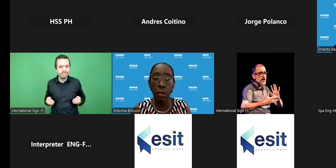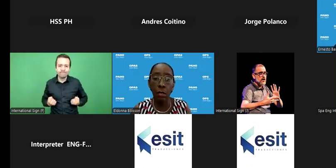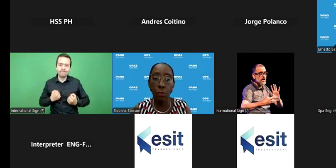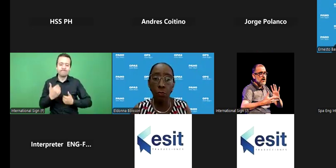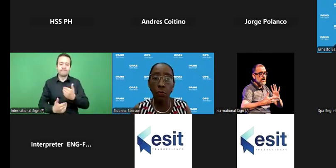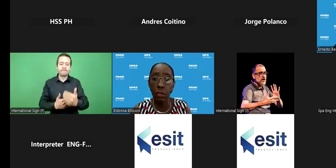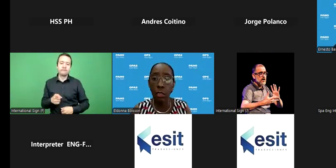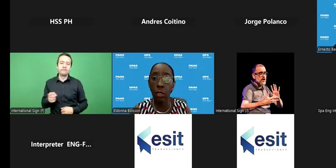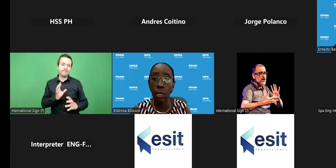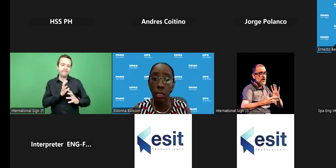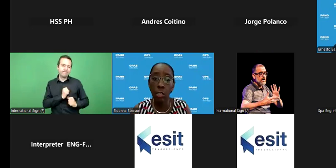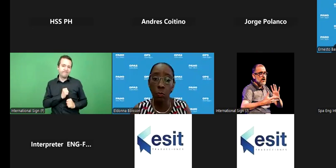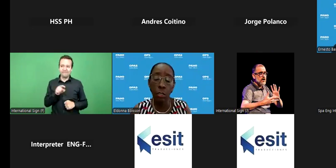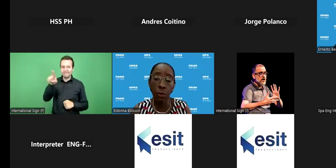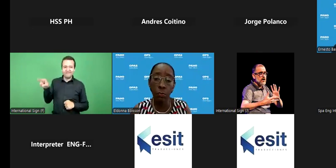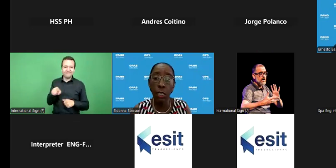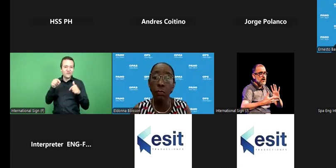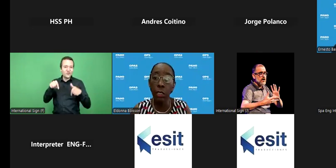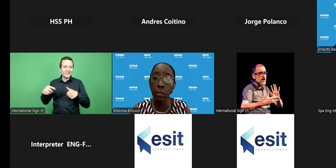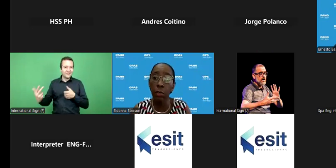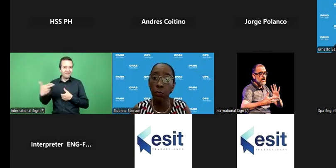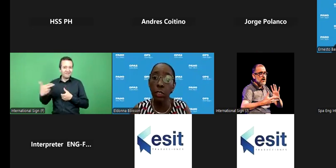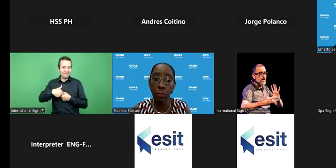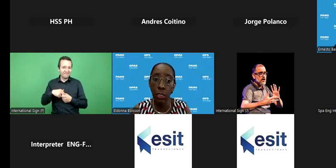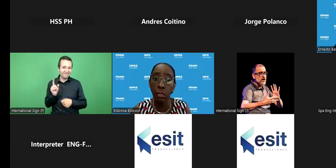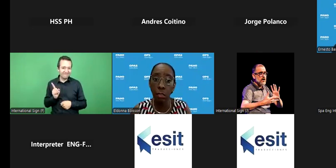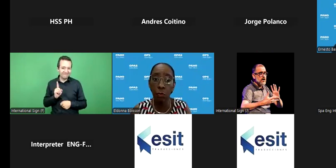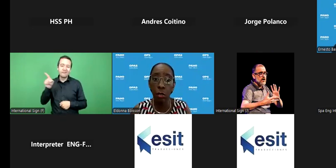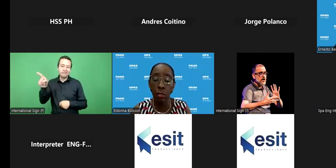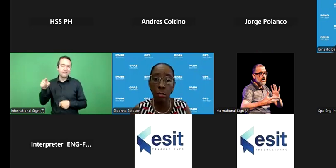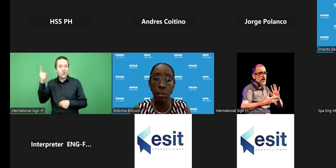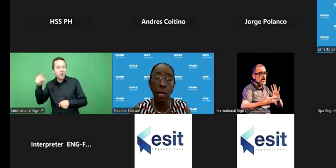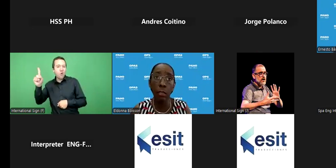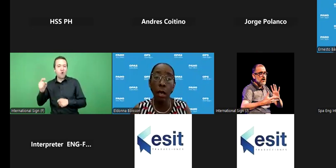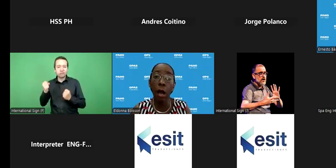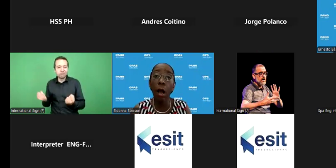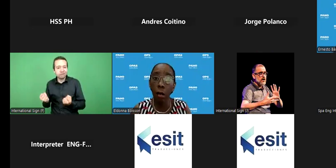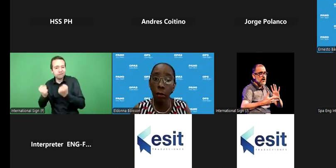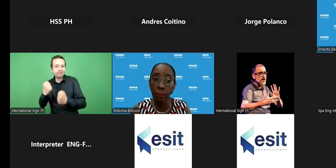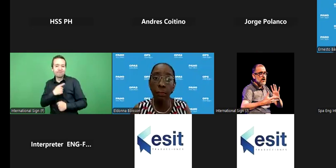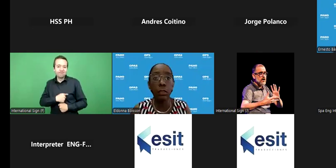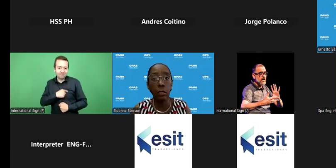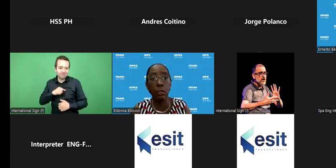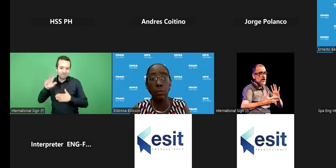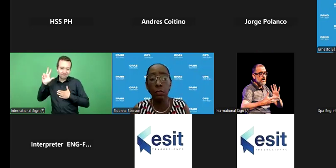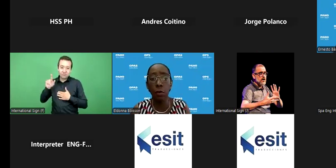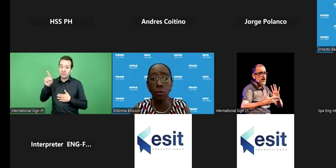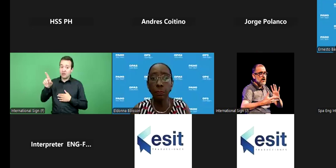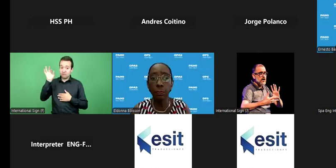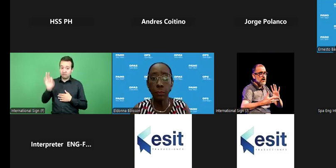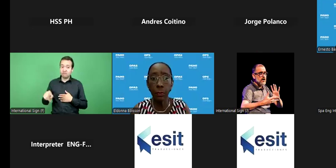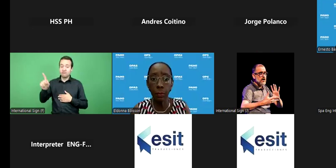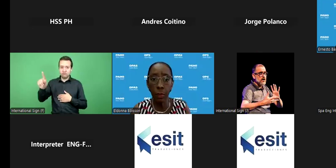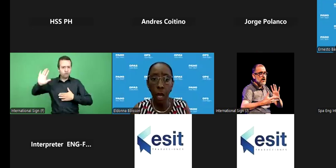other previous engagements, but believe me, they've been fully committed to the process and are to the steps that